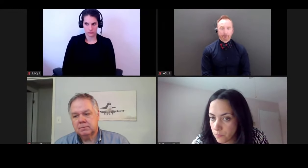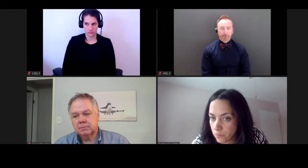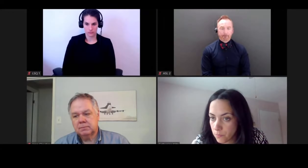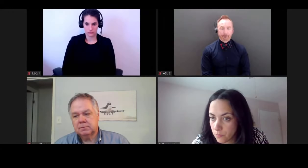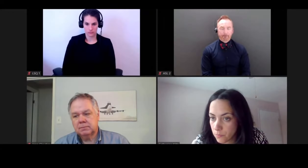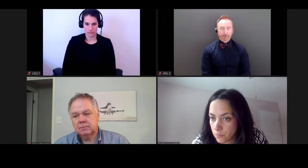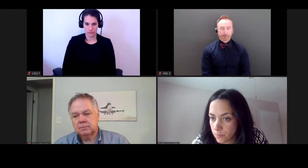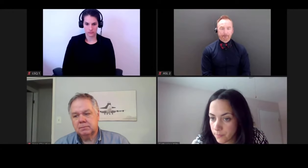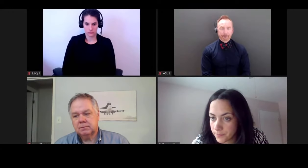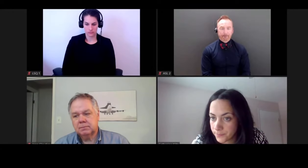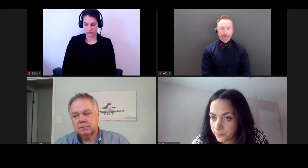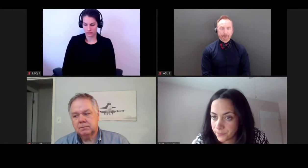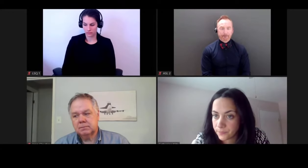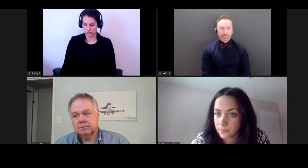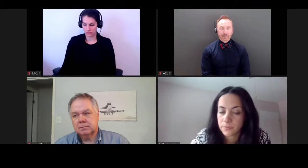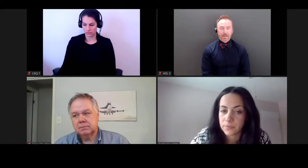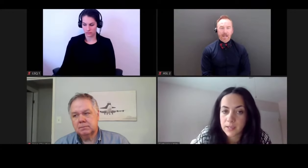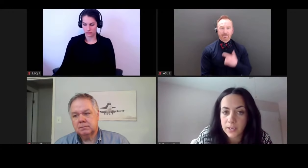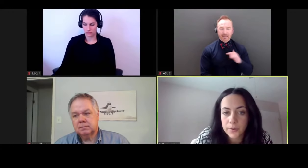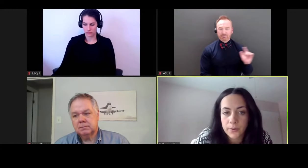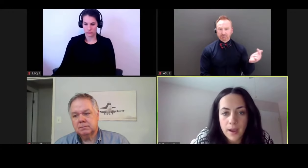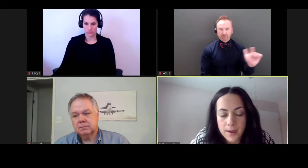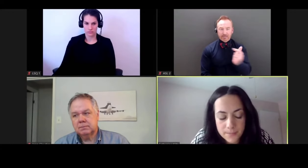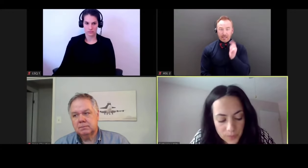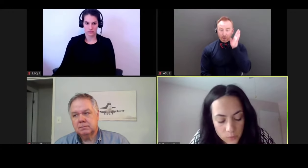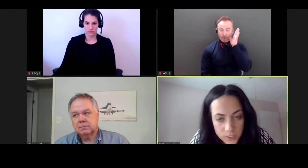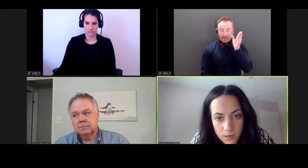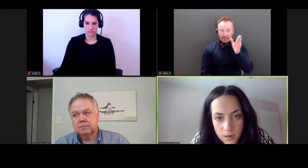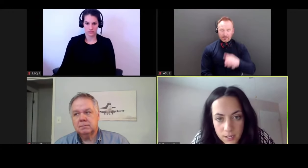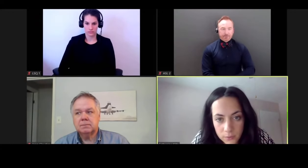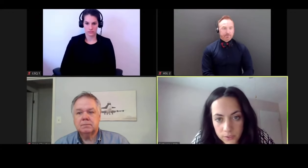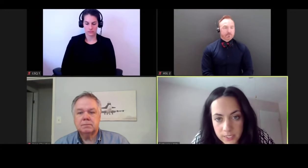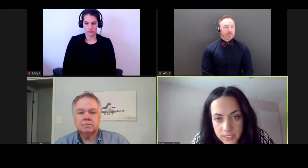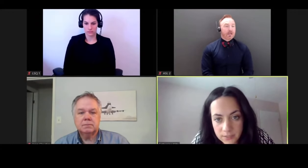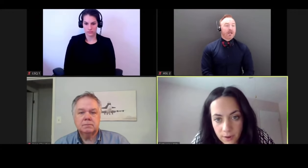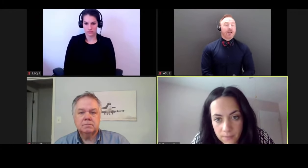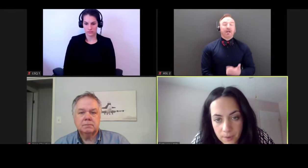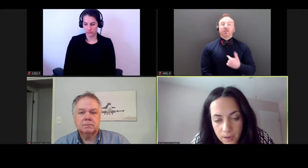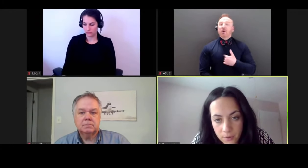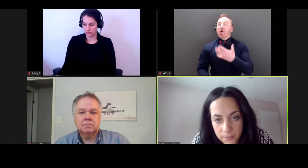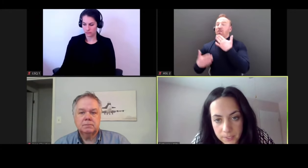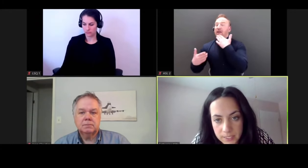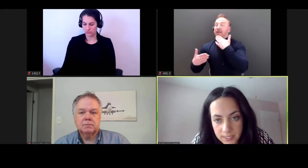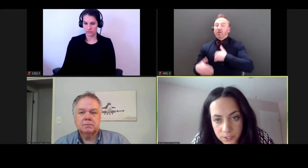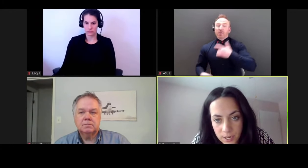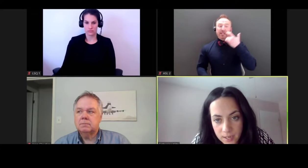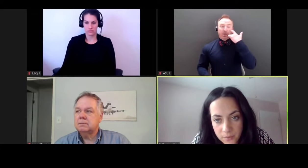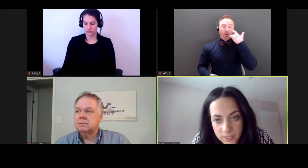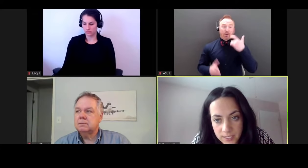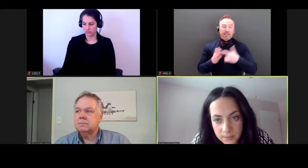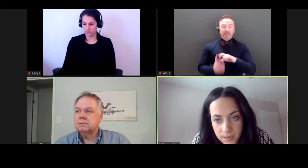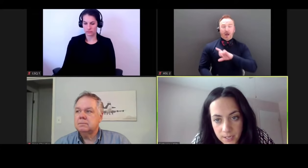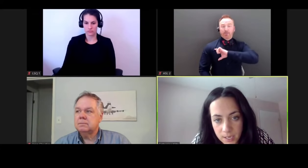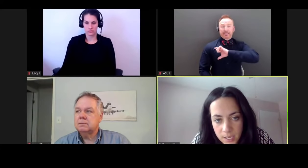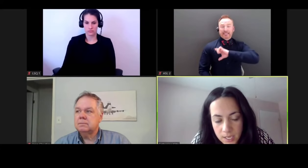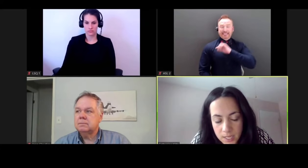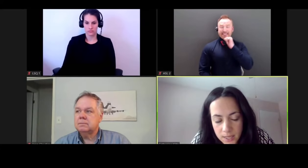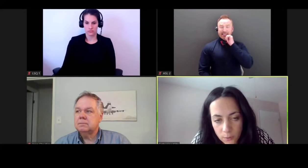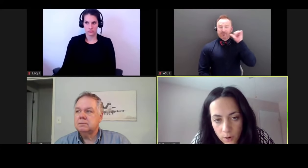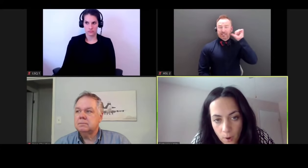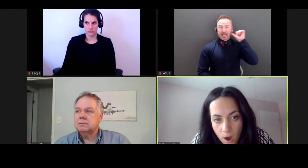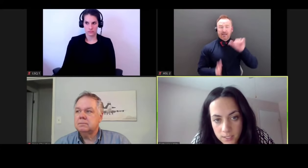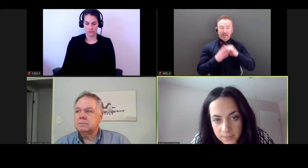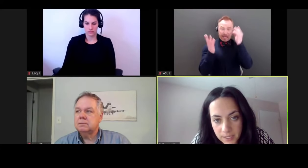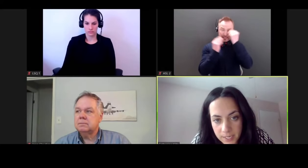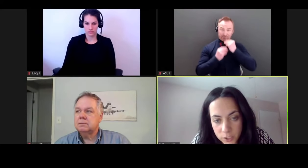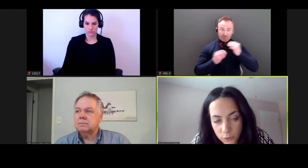Moffat after. Thank you. We saw in a release from Ottawa Police yesterday that it was estimated that there